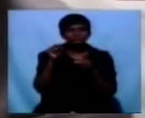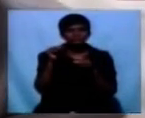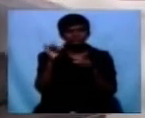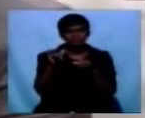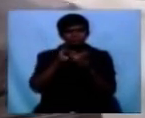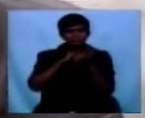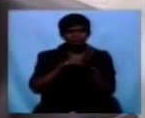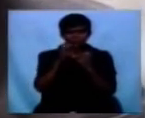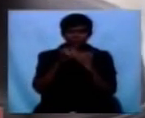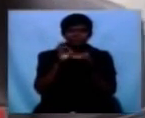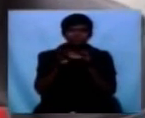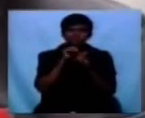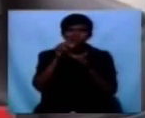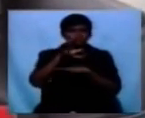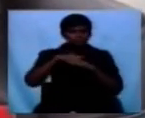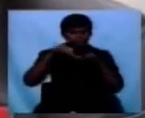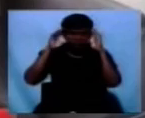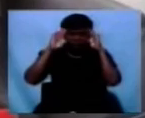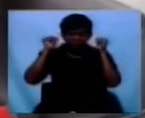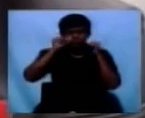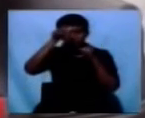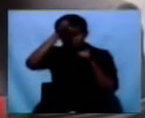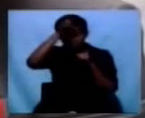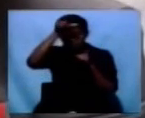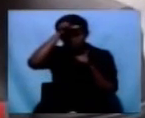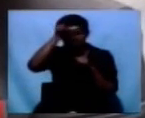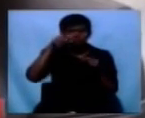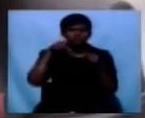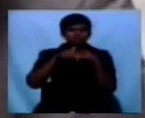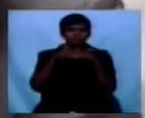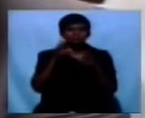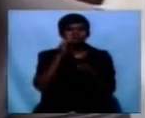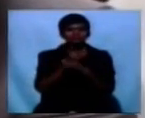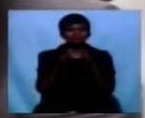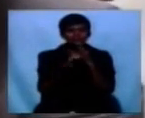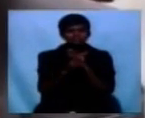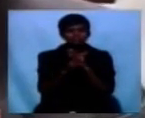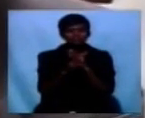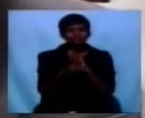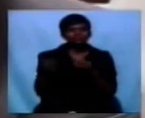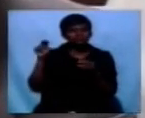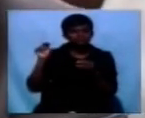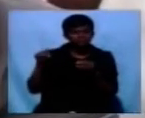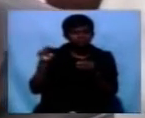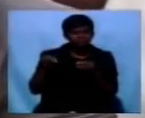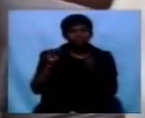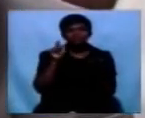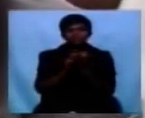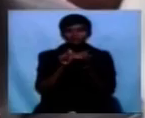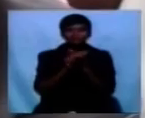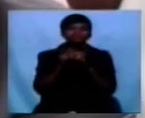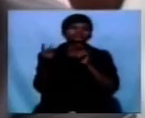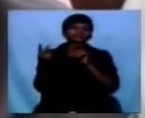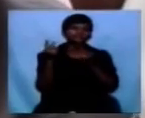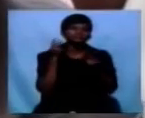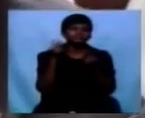I don't invite the president, His Excellency President Lungu, to launch the construction of Lusaka and Ndola dual carriageway,